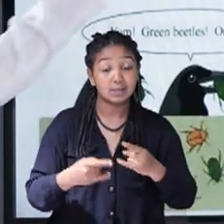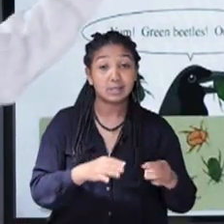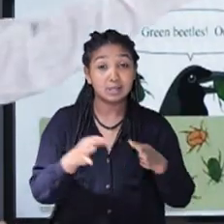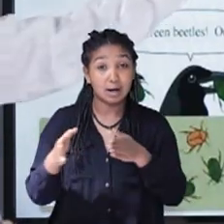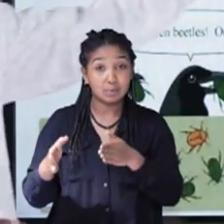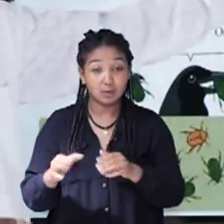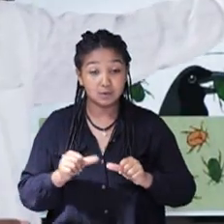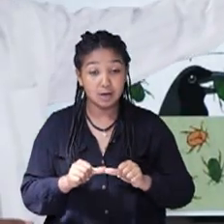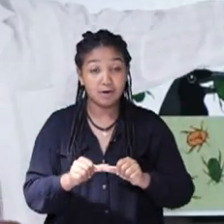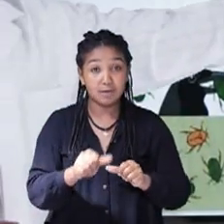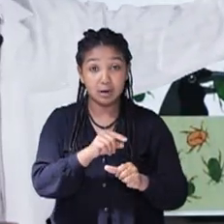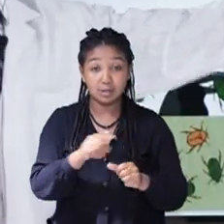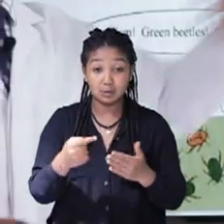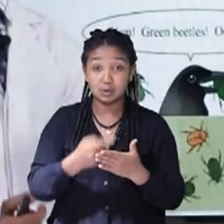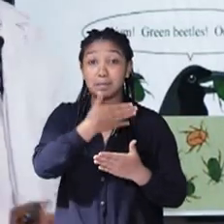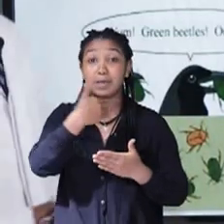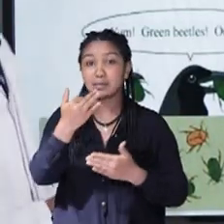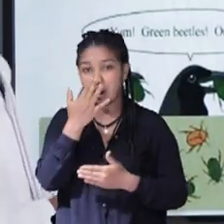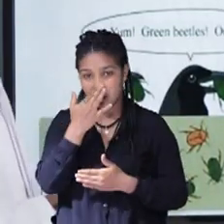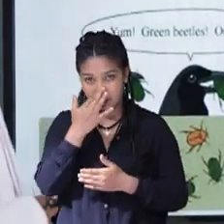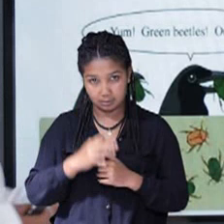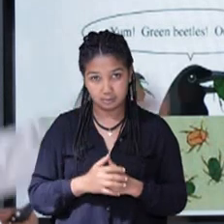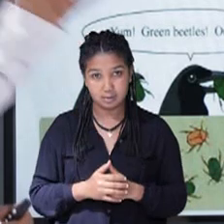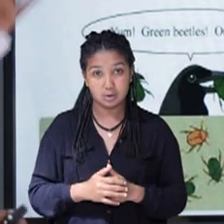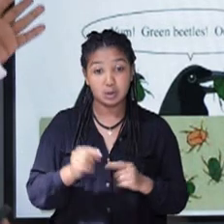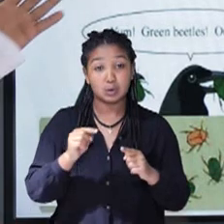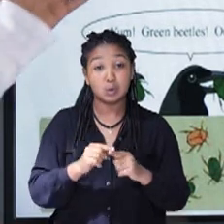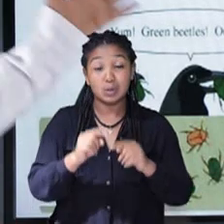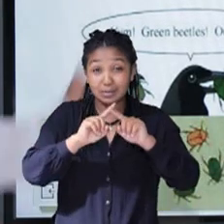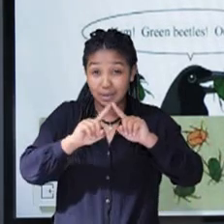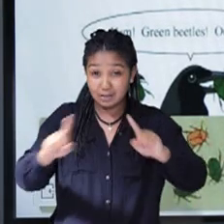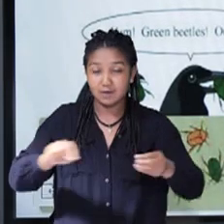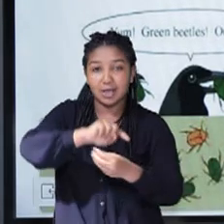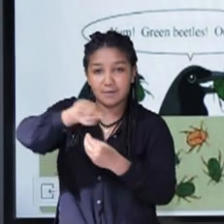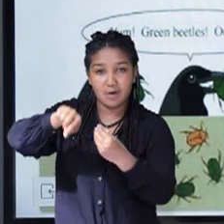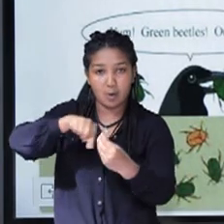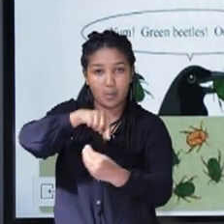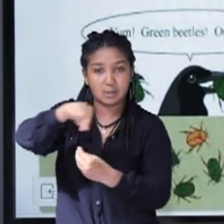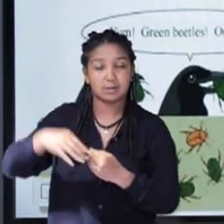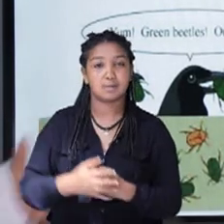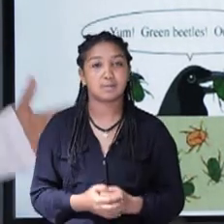of survival of those best adapted to a specific environment.